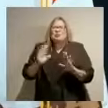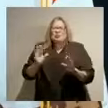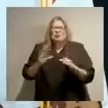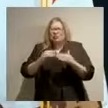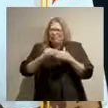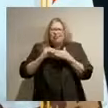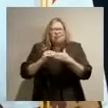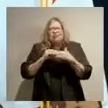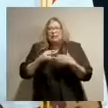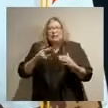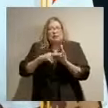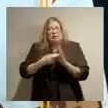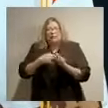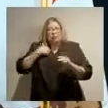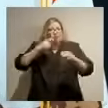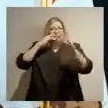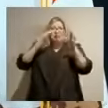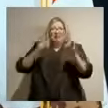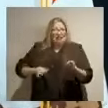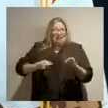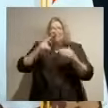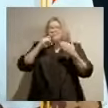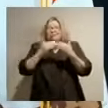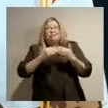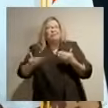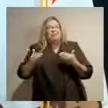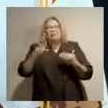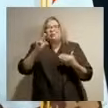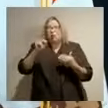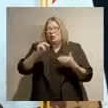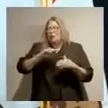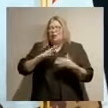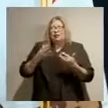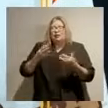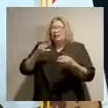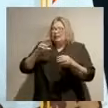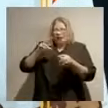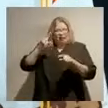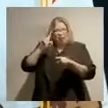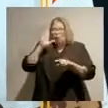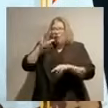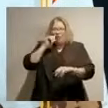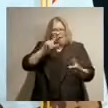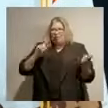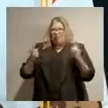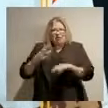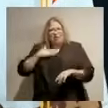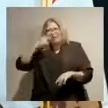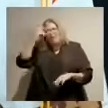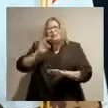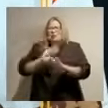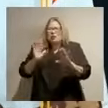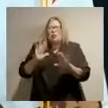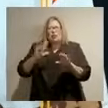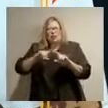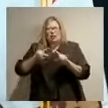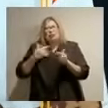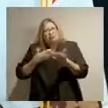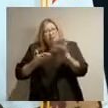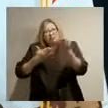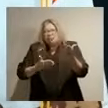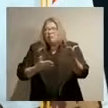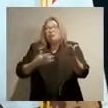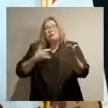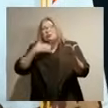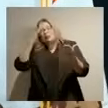this is not an Archimedes moment where we put the staff in the sand, immovable, but directionally,